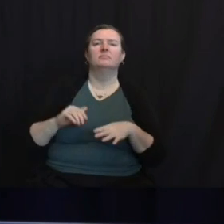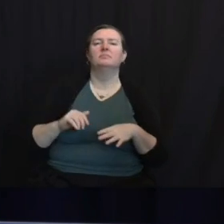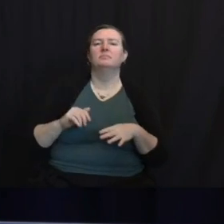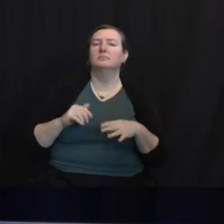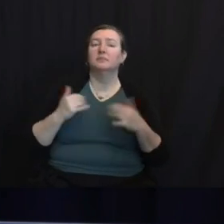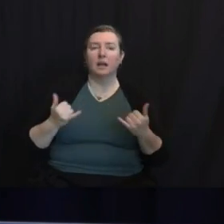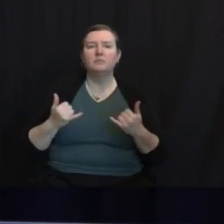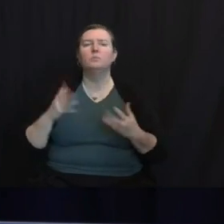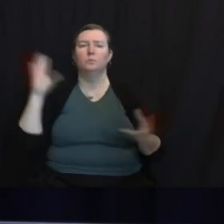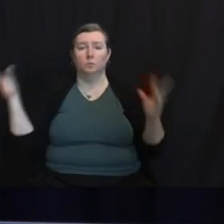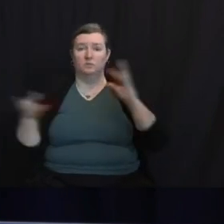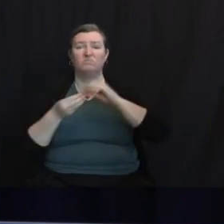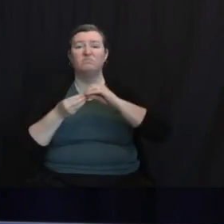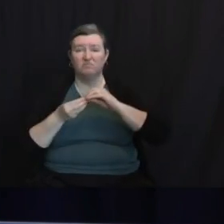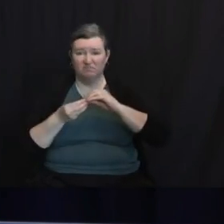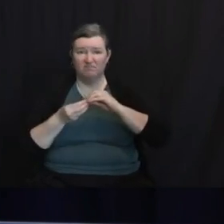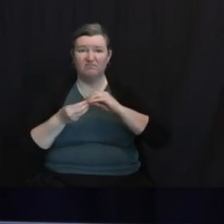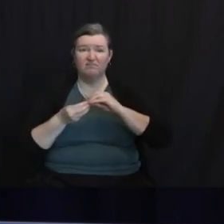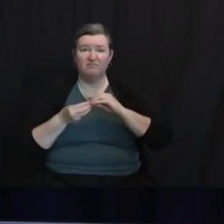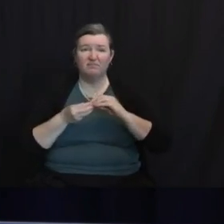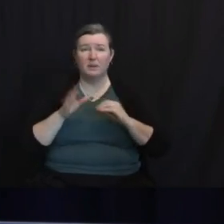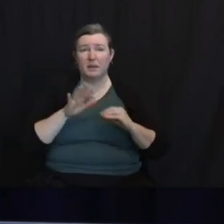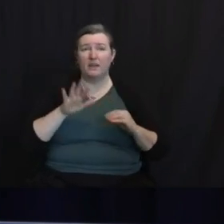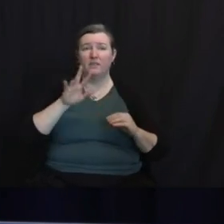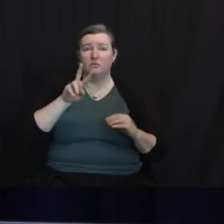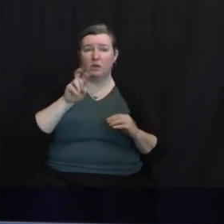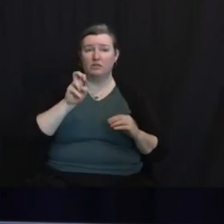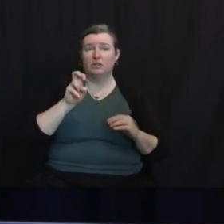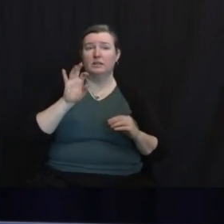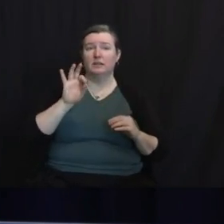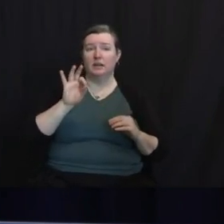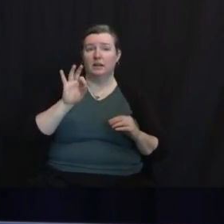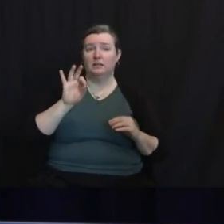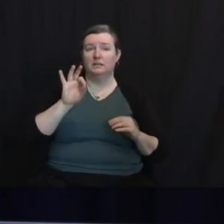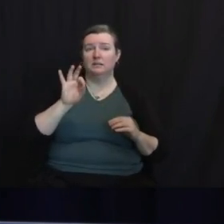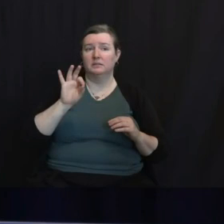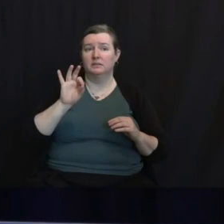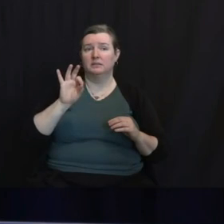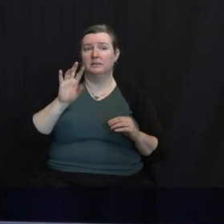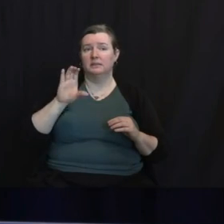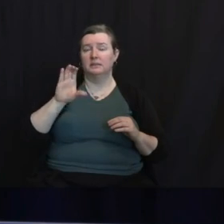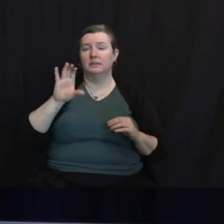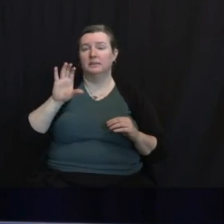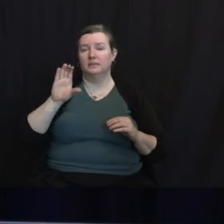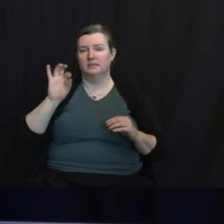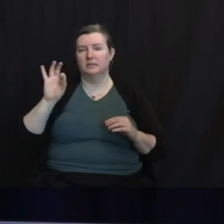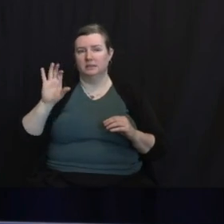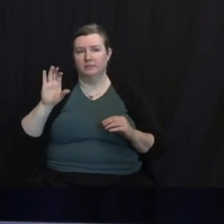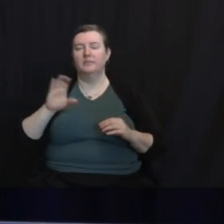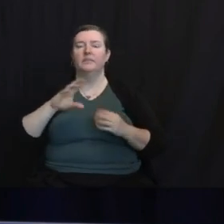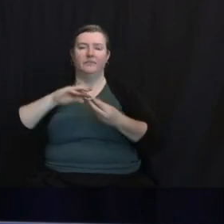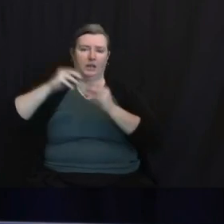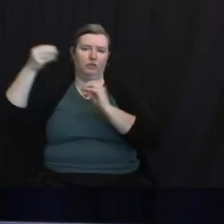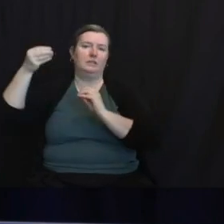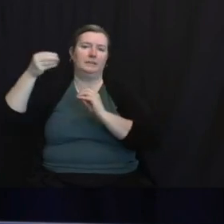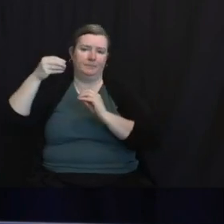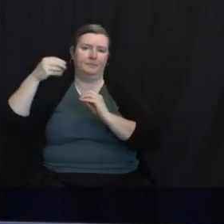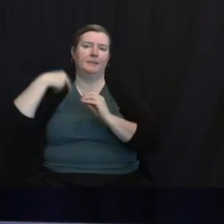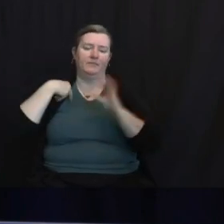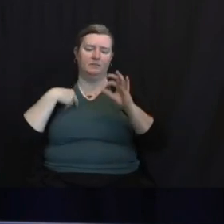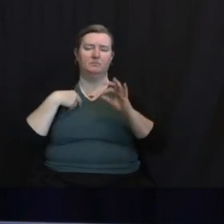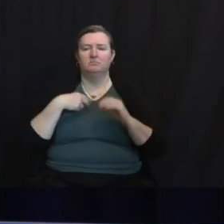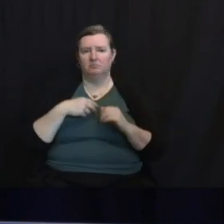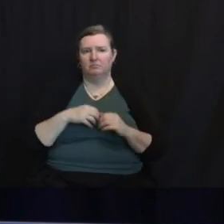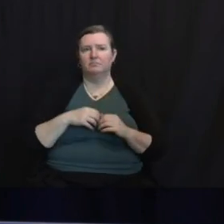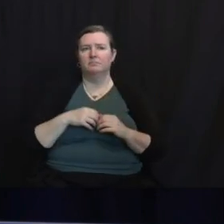total, and this is a sampling, of 209 CDC variants of concern cases reported